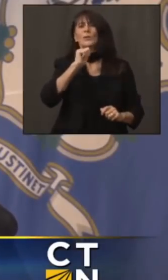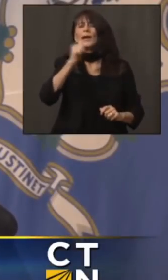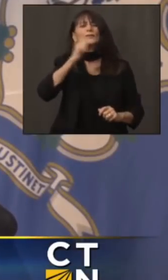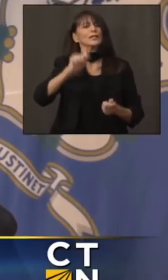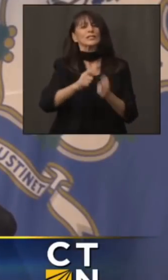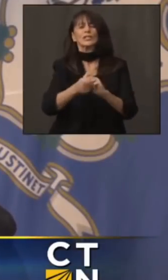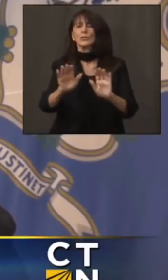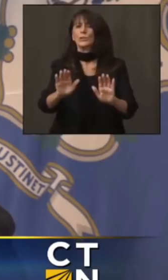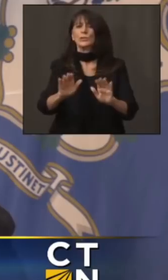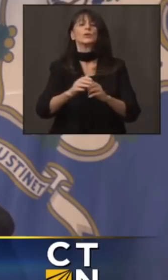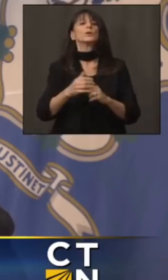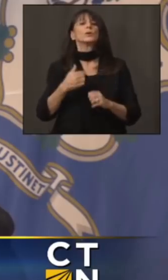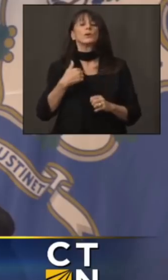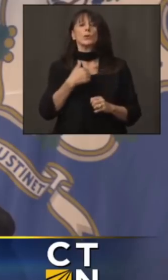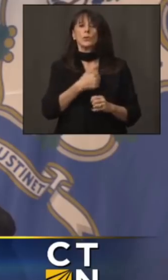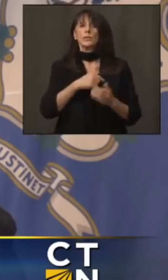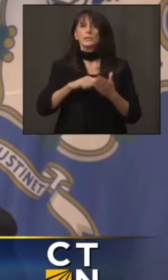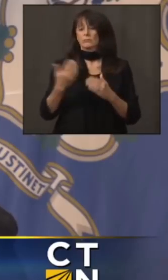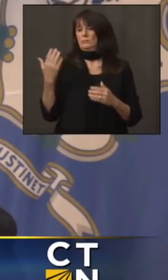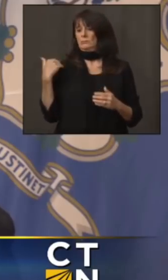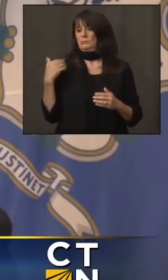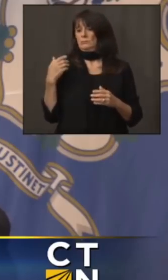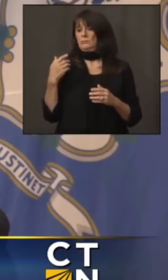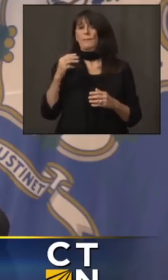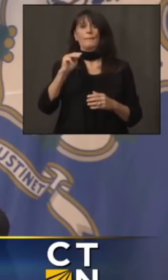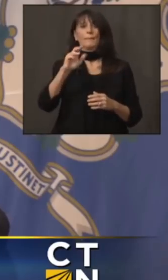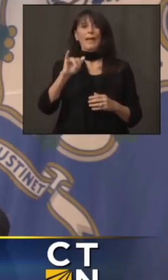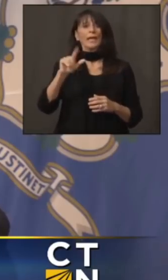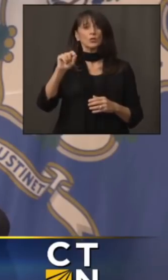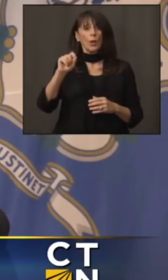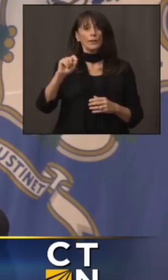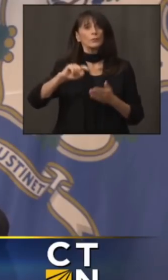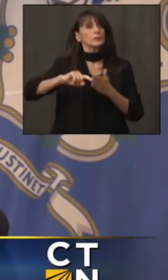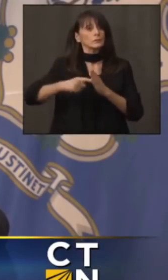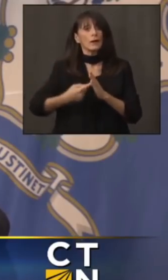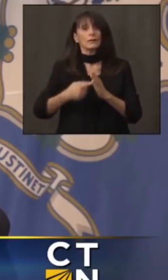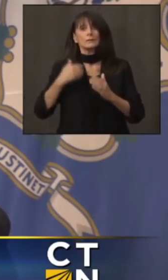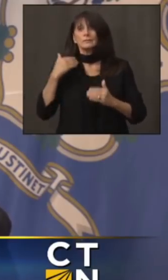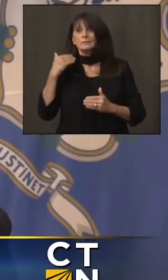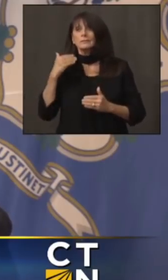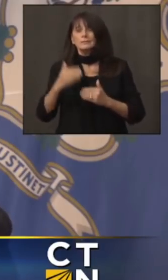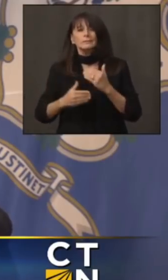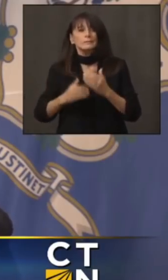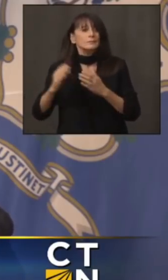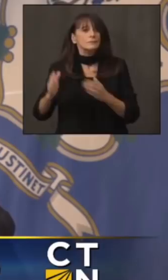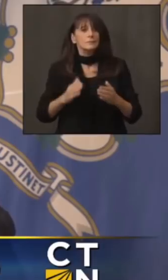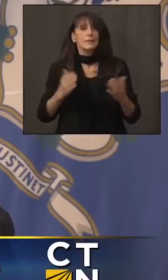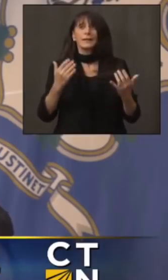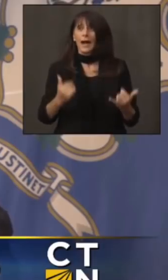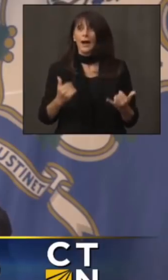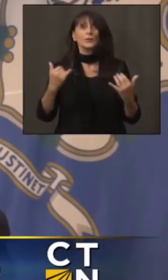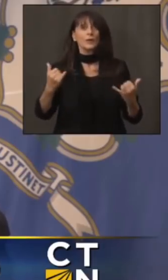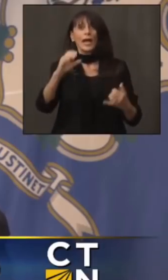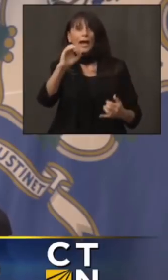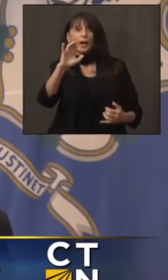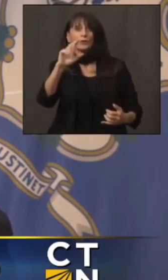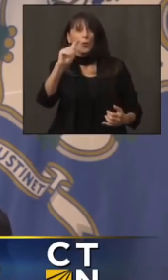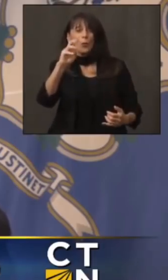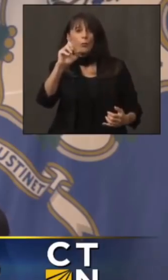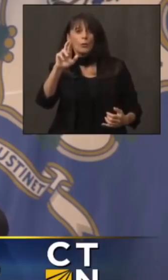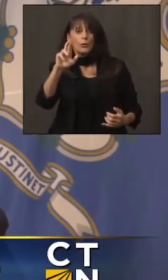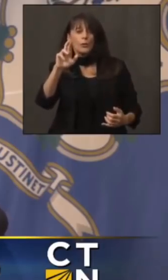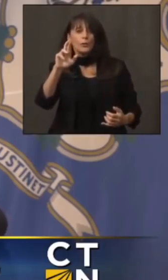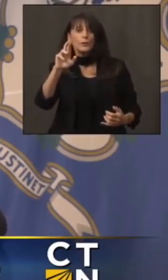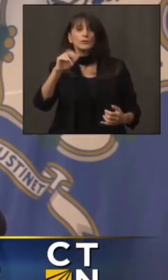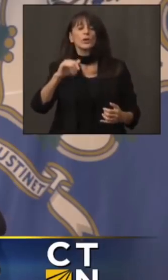We started on this path back on May 20th, and here we are now in early October. I look around other states. I get